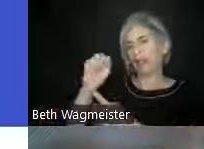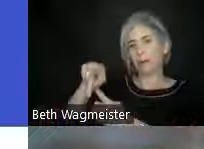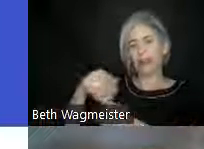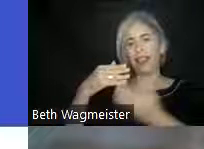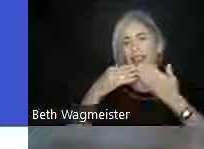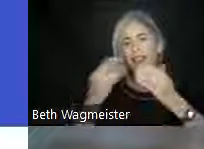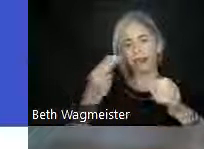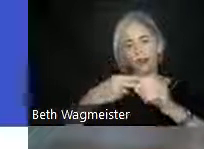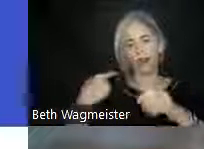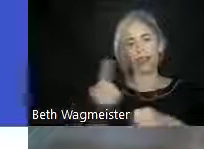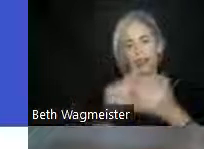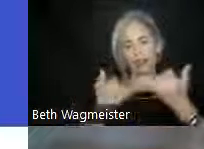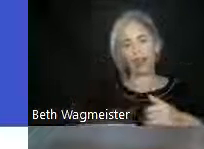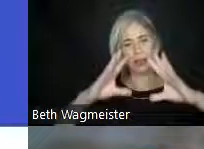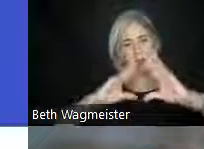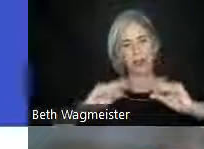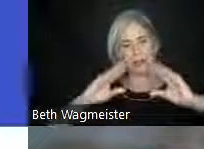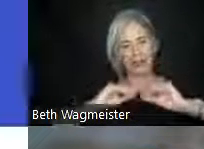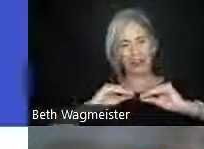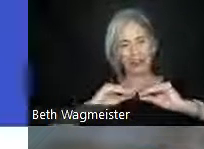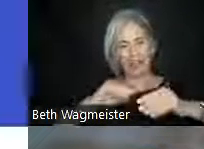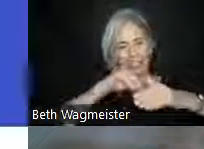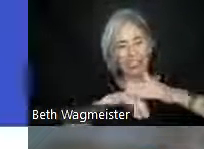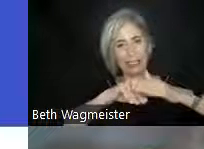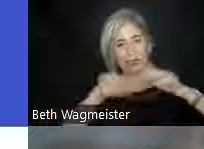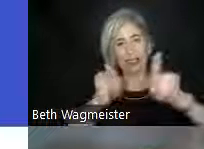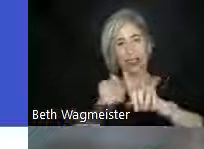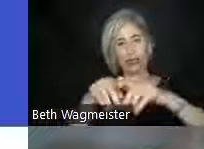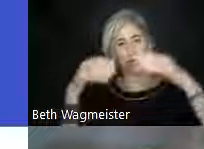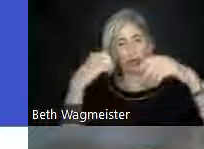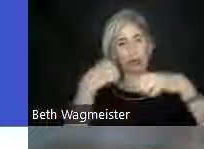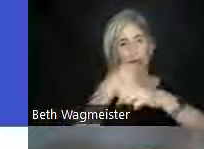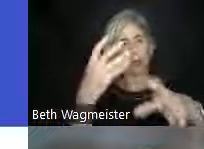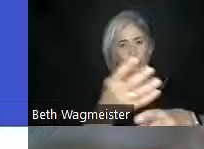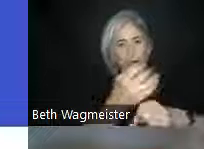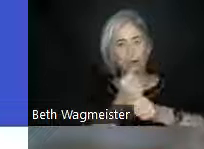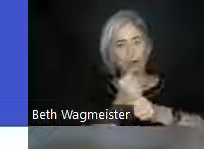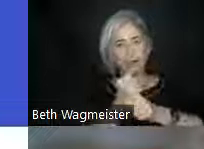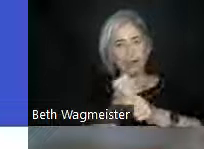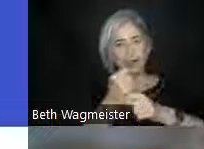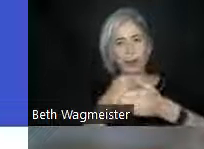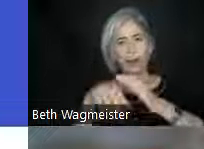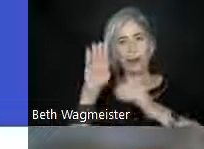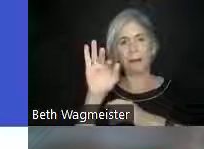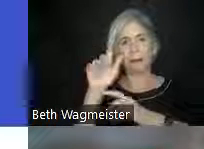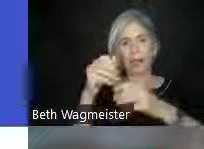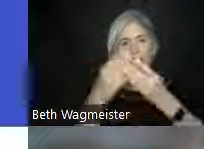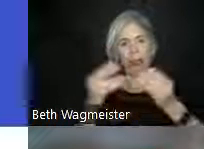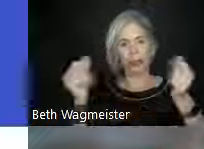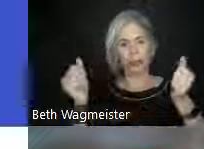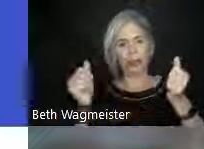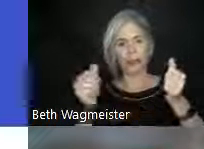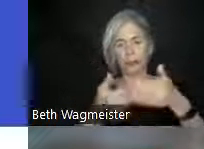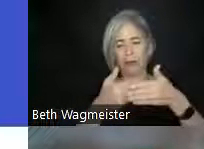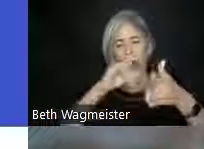for joining us for today's webinar, Accessibility and Procurement, Sharing Innovative Solutions. Before we begin, we have a